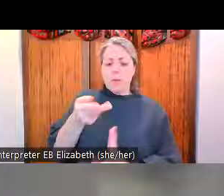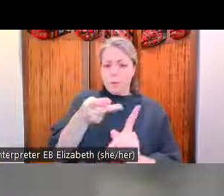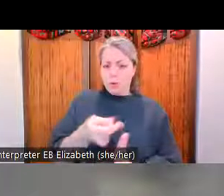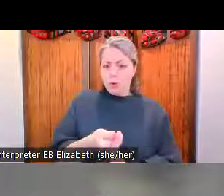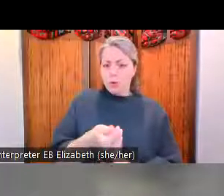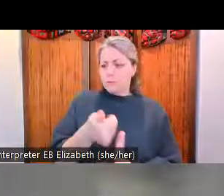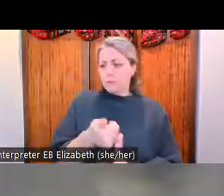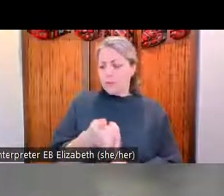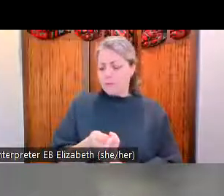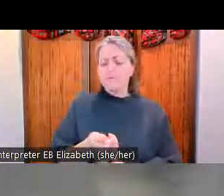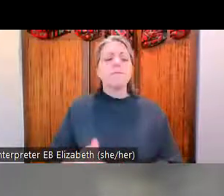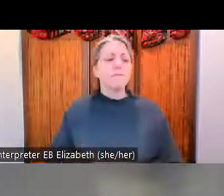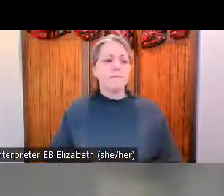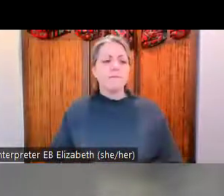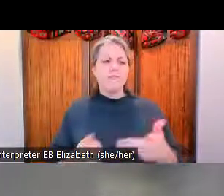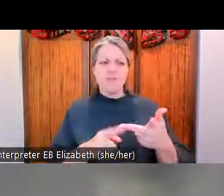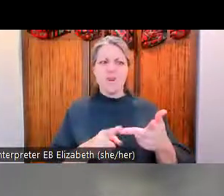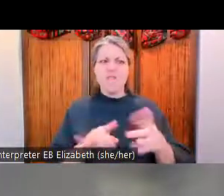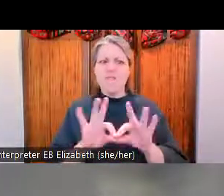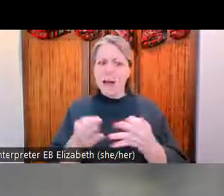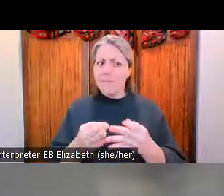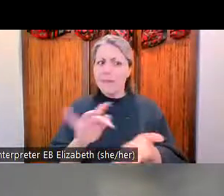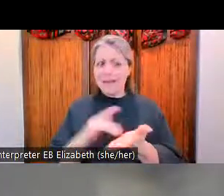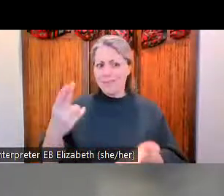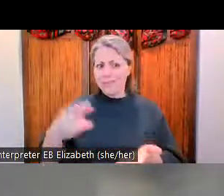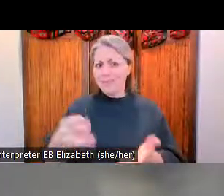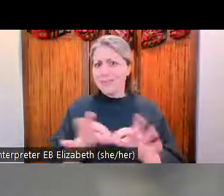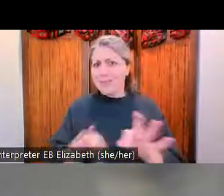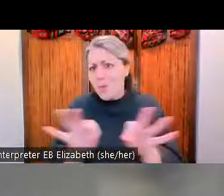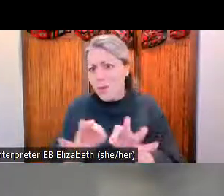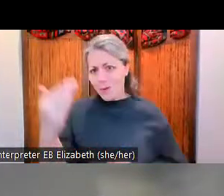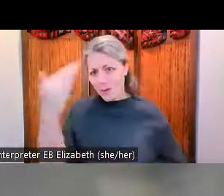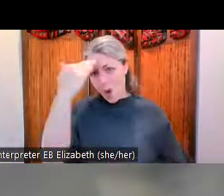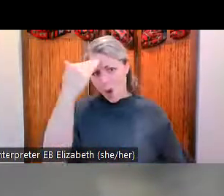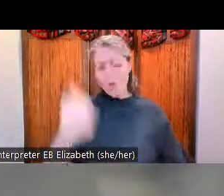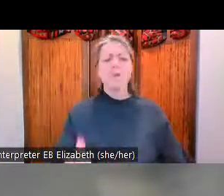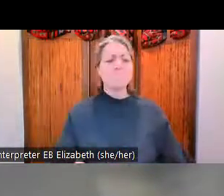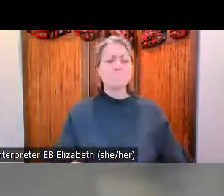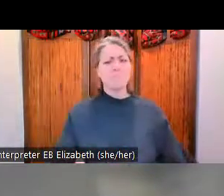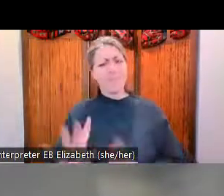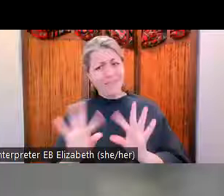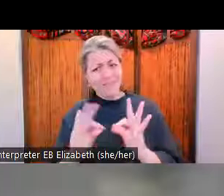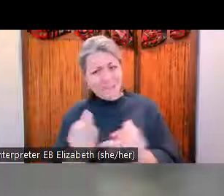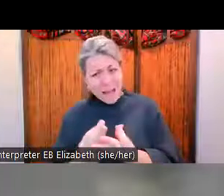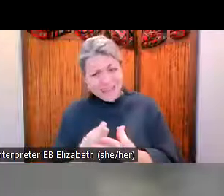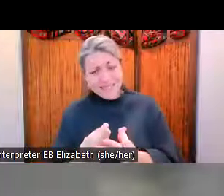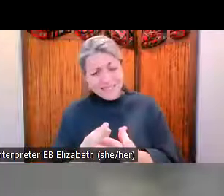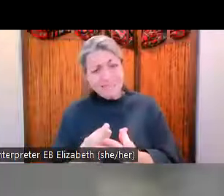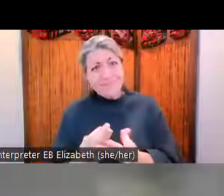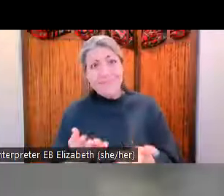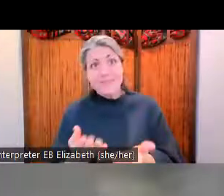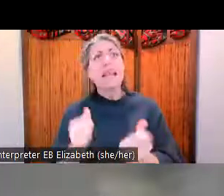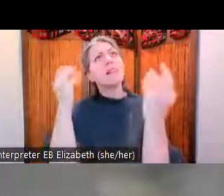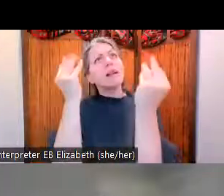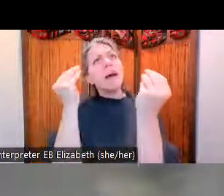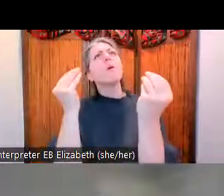would be relevant. It's very helpful also to know, and this is something families can maybe think about or